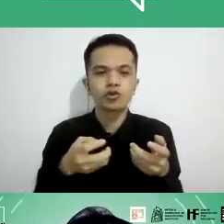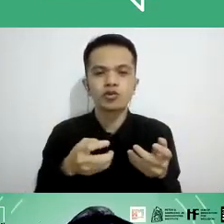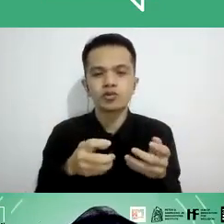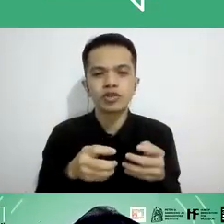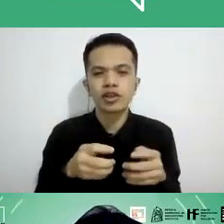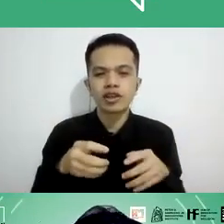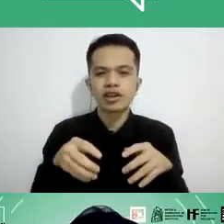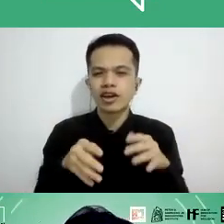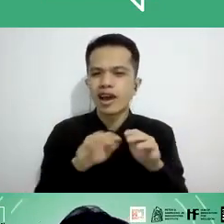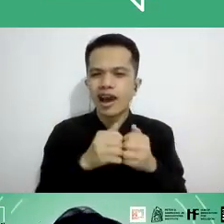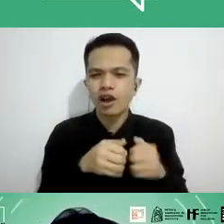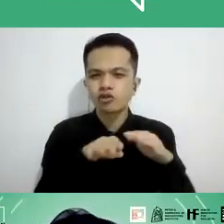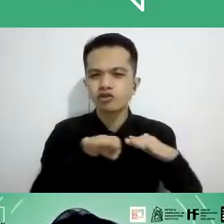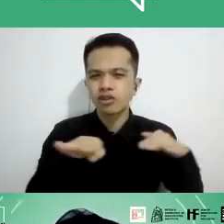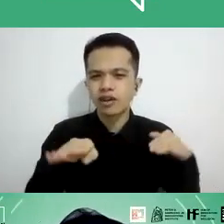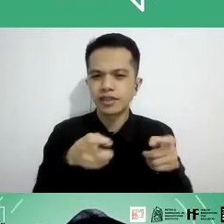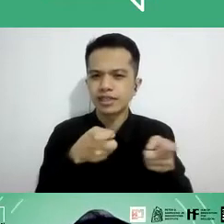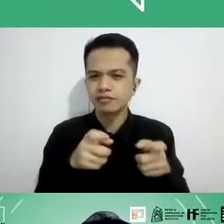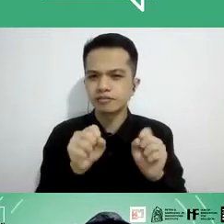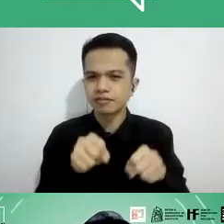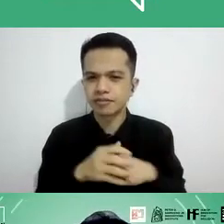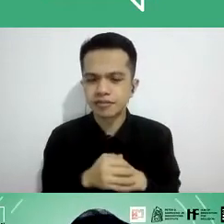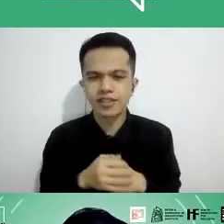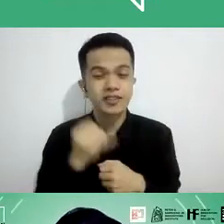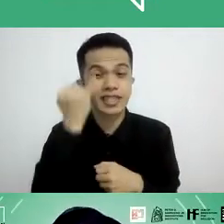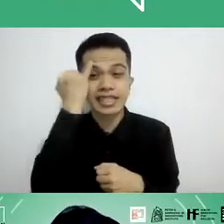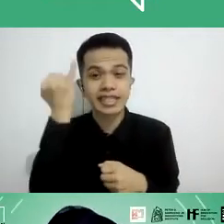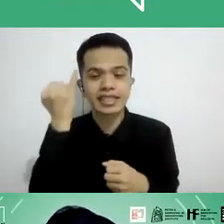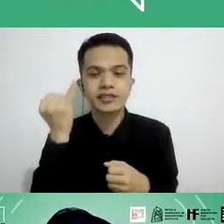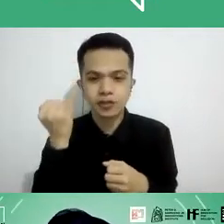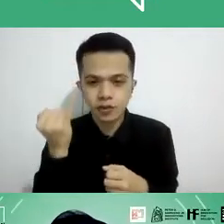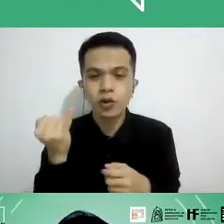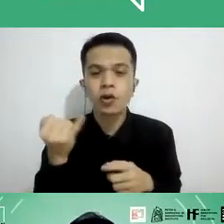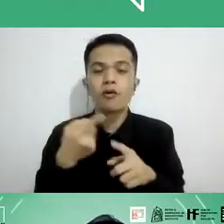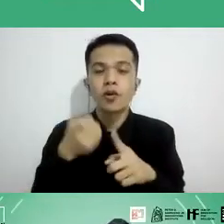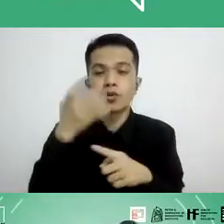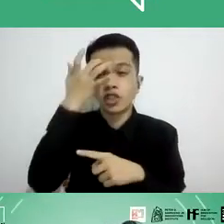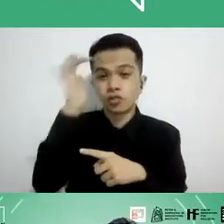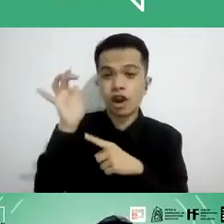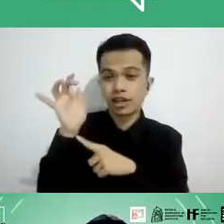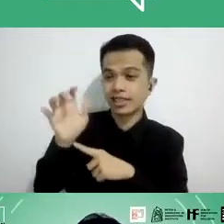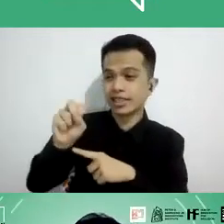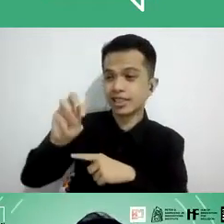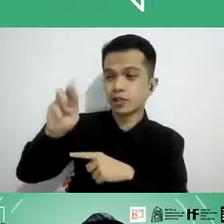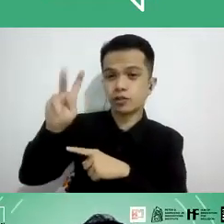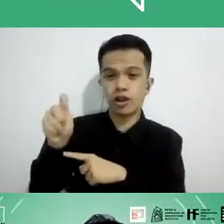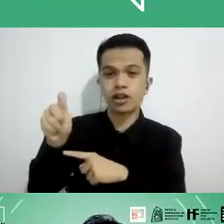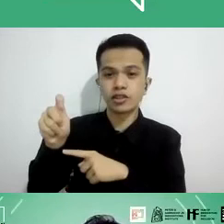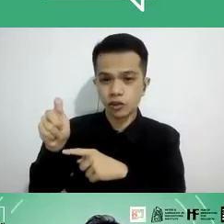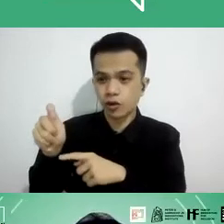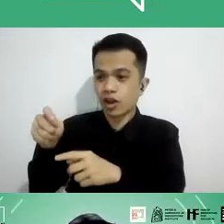depending on which lane needs it more. So the idea is you take the concept of smart, you take those individual parts of a